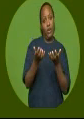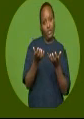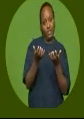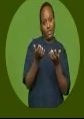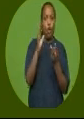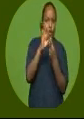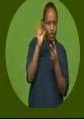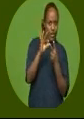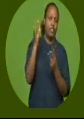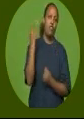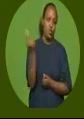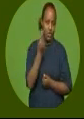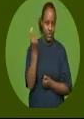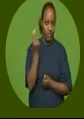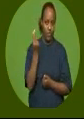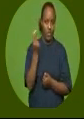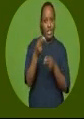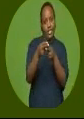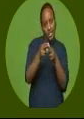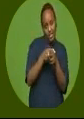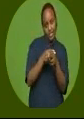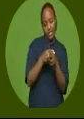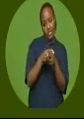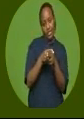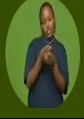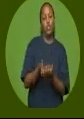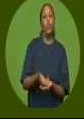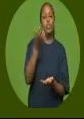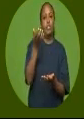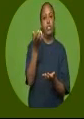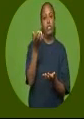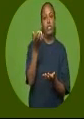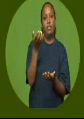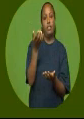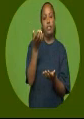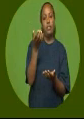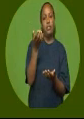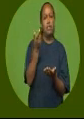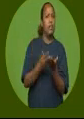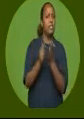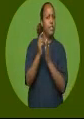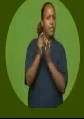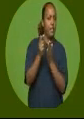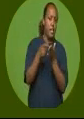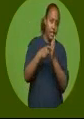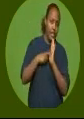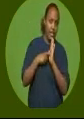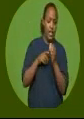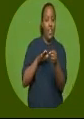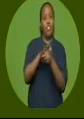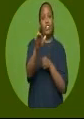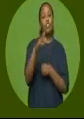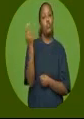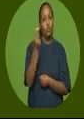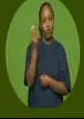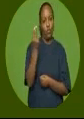are alternative uses of scarce resources. There is need for